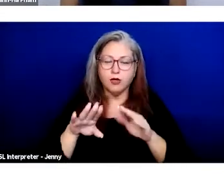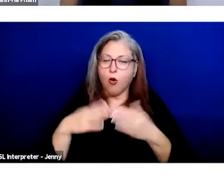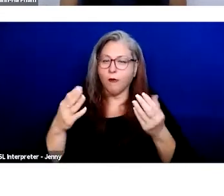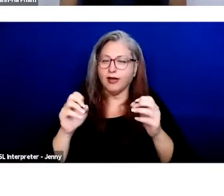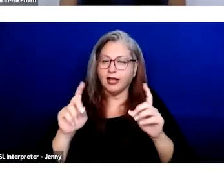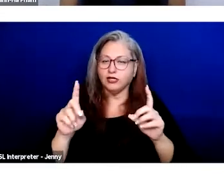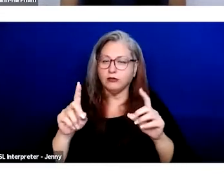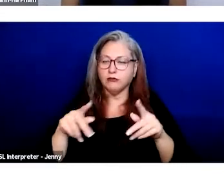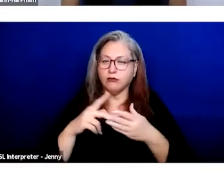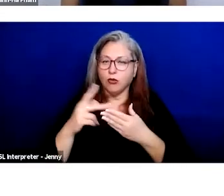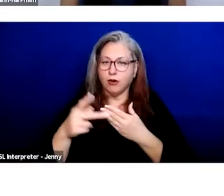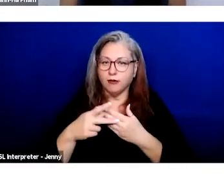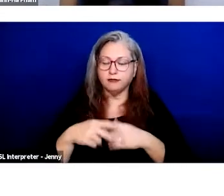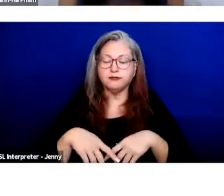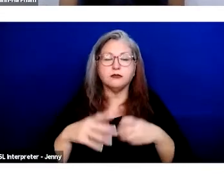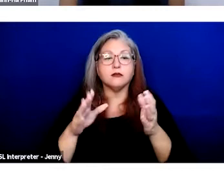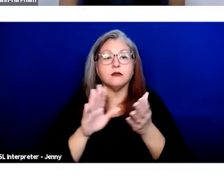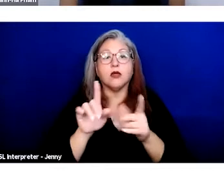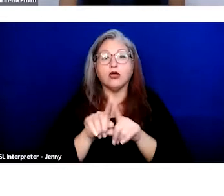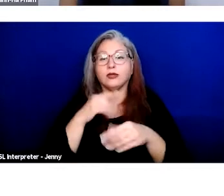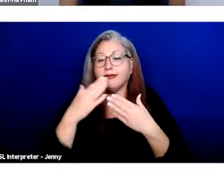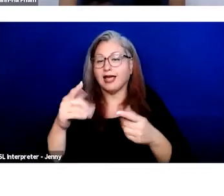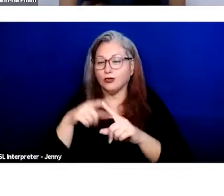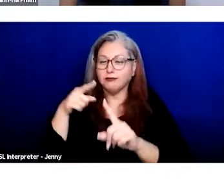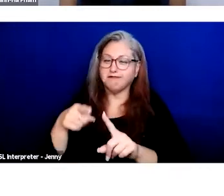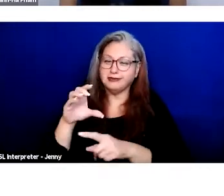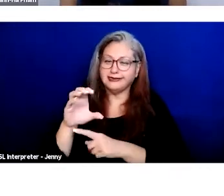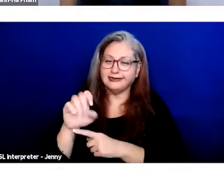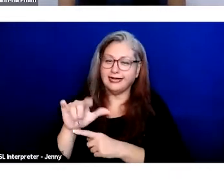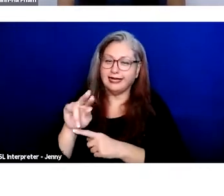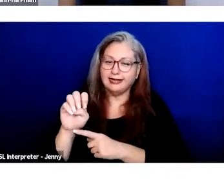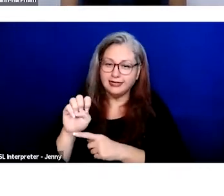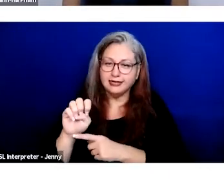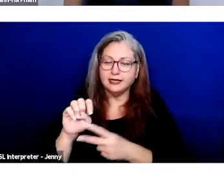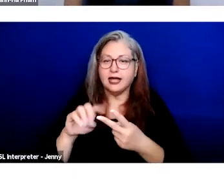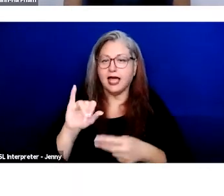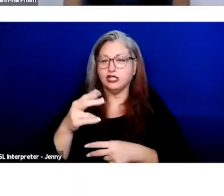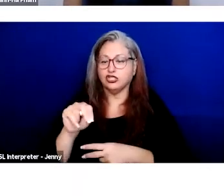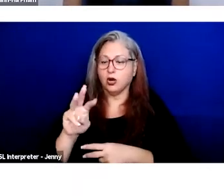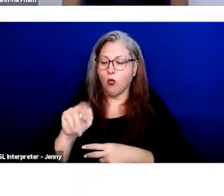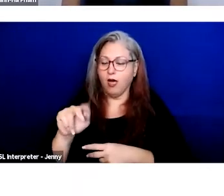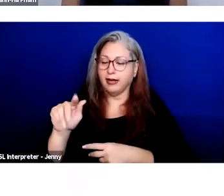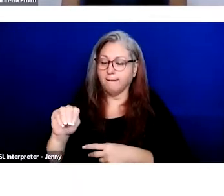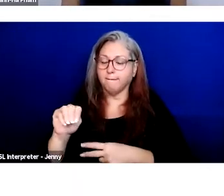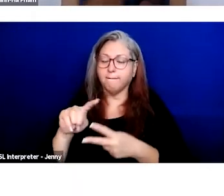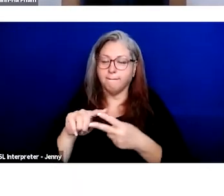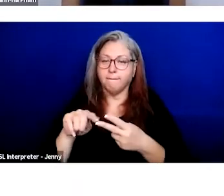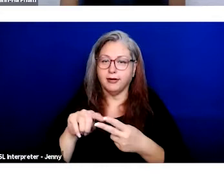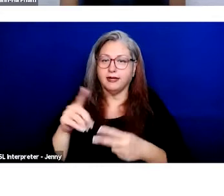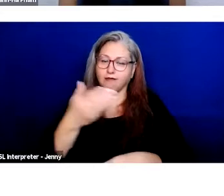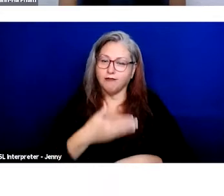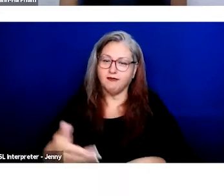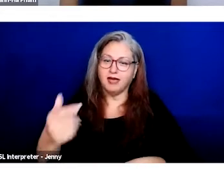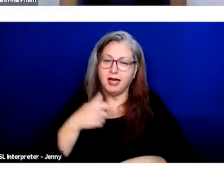program. I also want to thank Celine in particular, but also Jungwon Kim, who